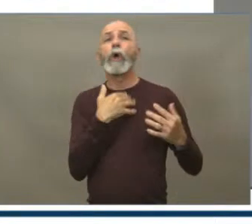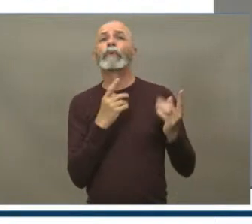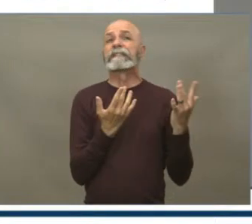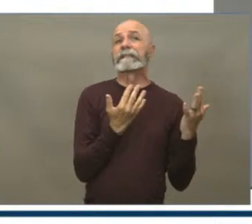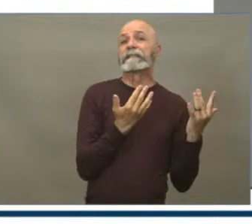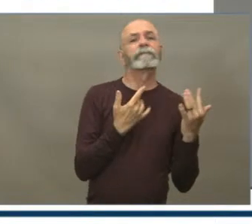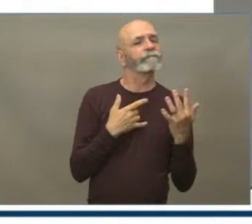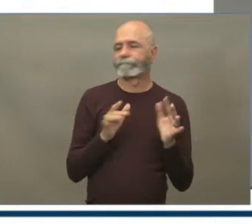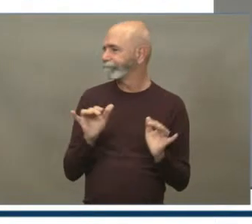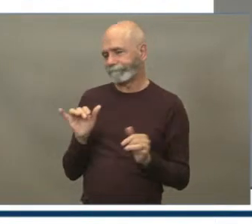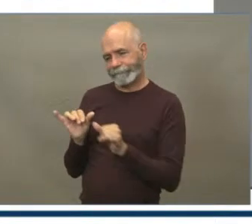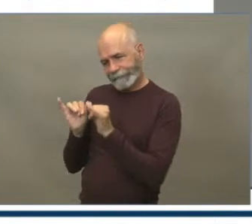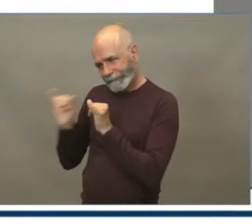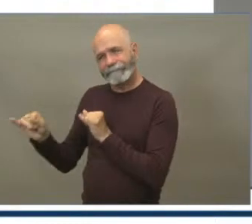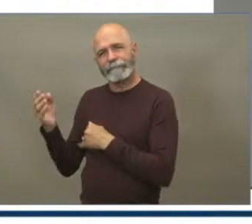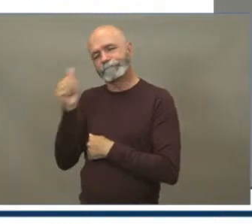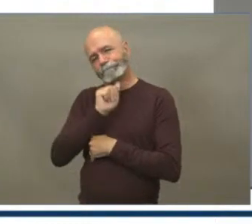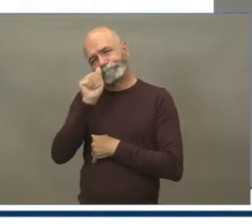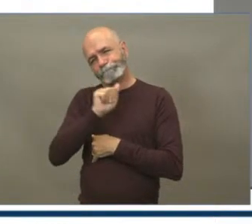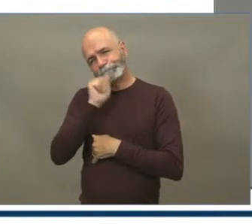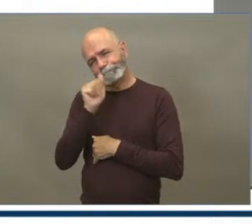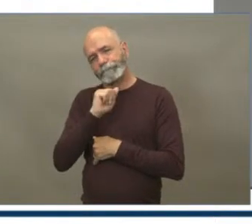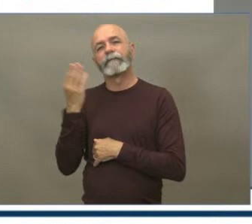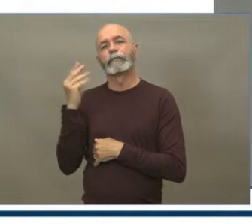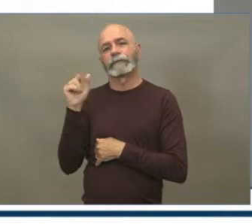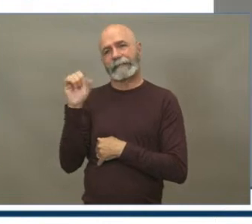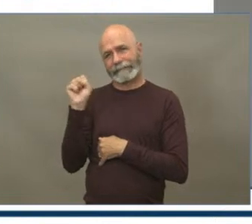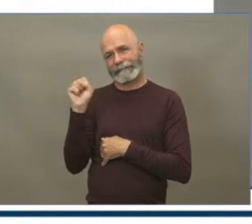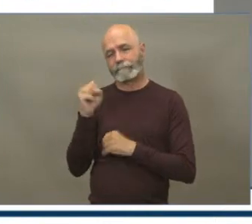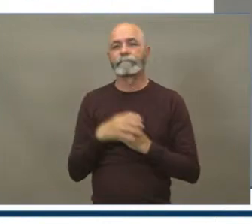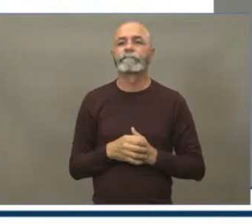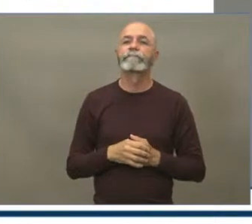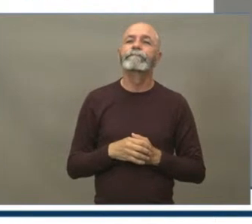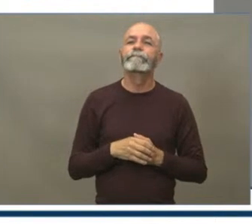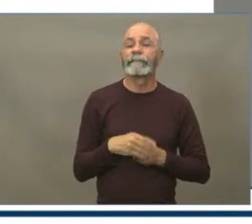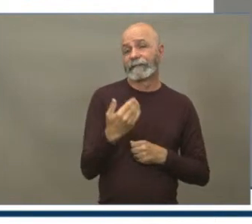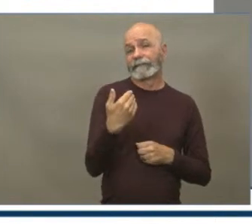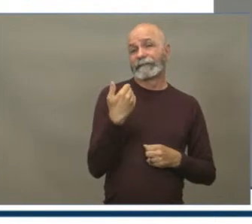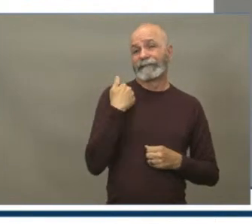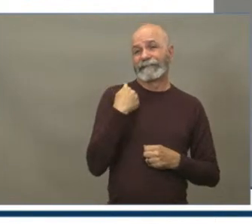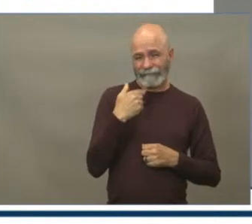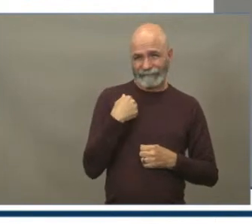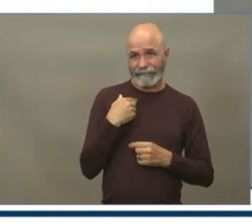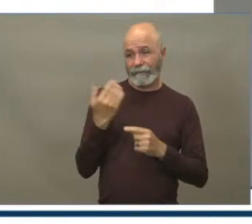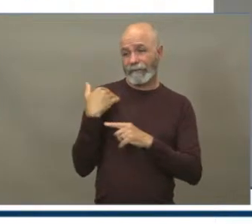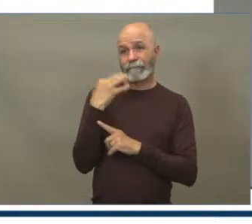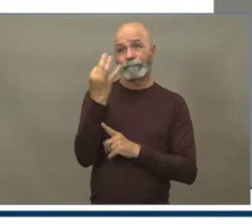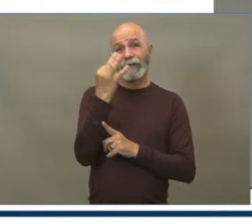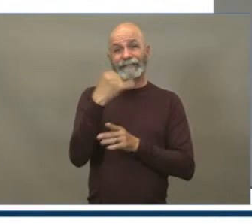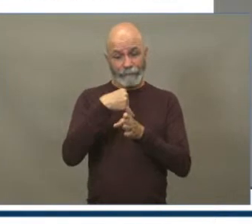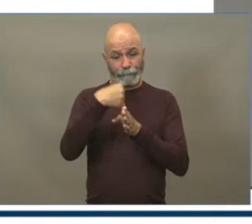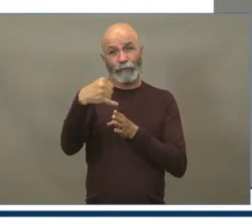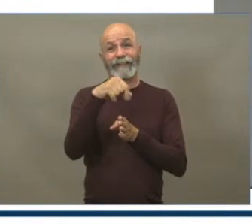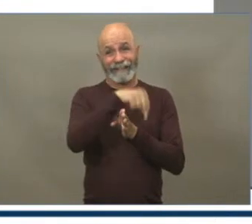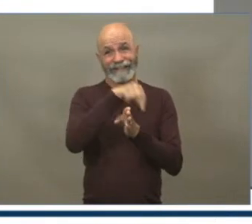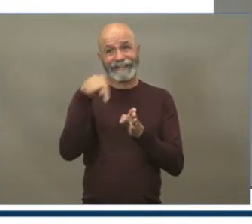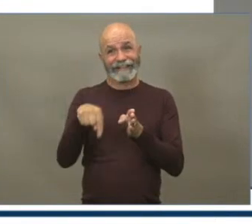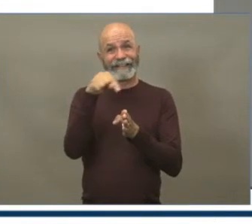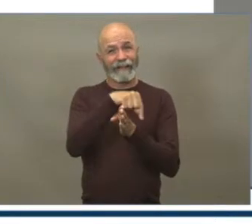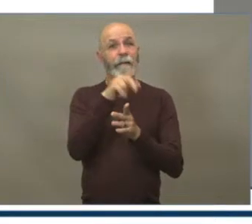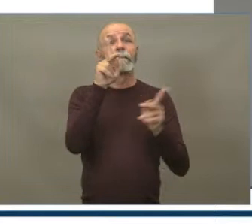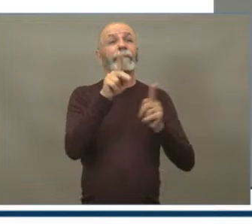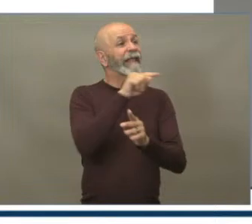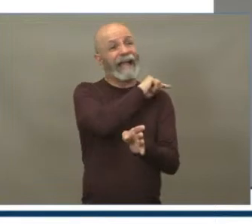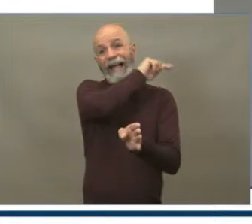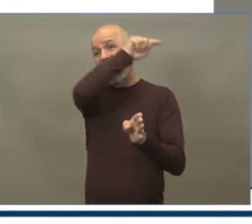On Friday, we announced we were closing our border to anyone who wanted to move here during the month of May, and we asked people to wait.